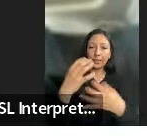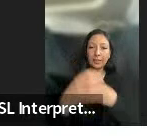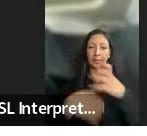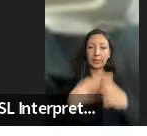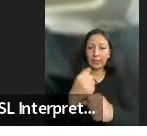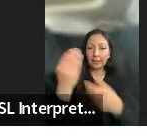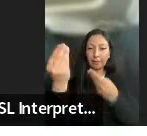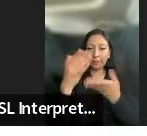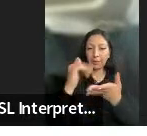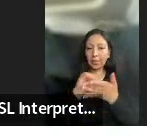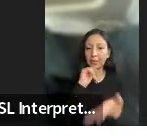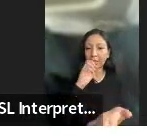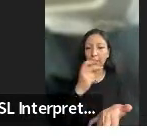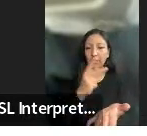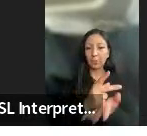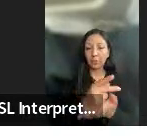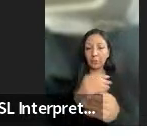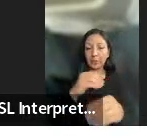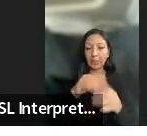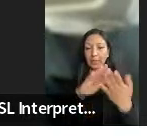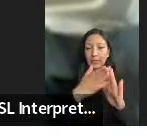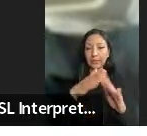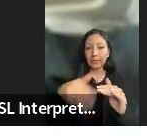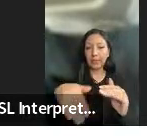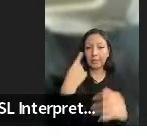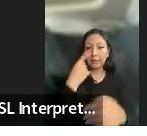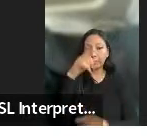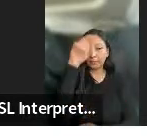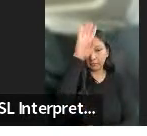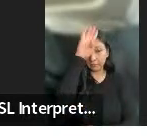it hasn't been approved in the city yet by the fire department.